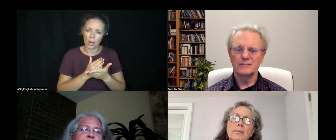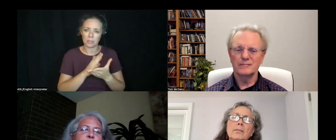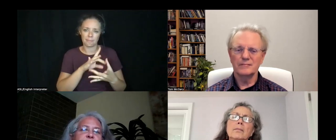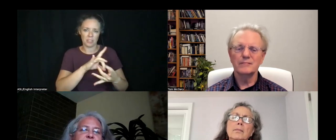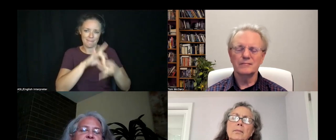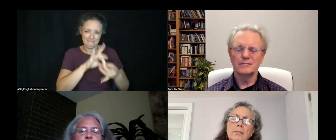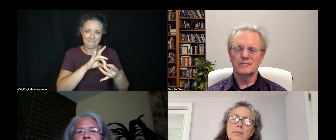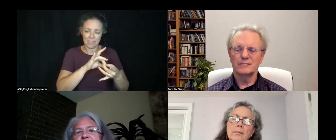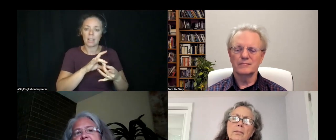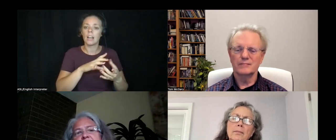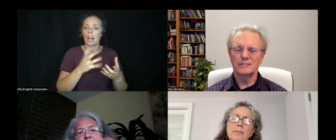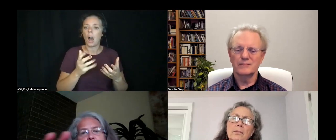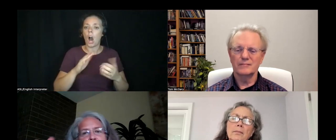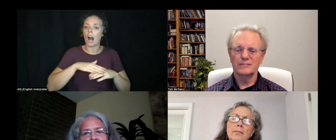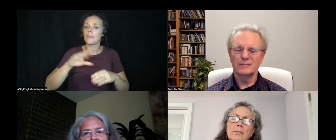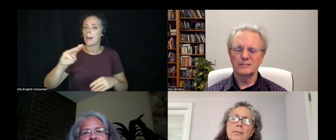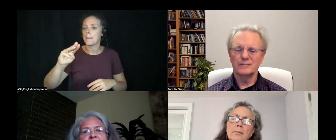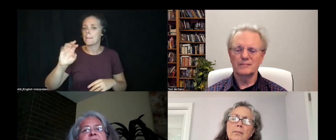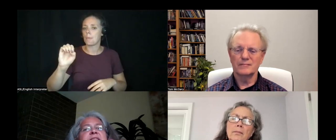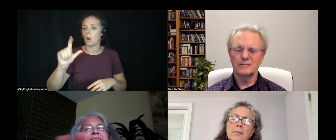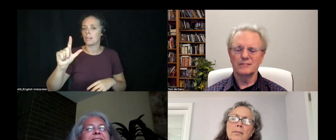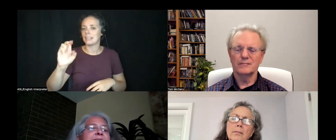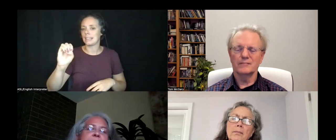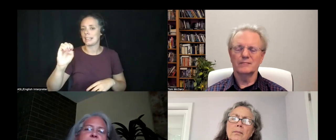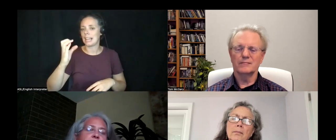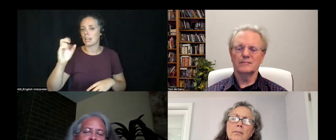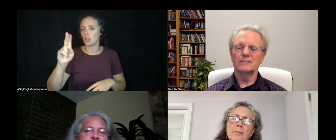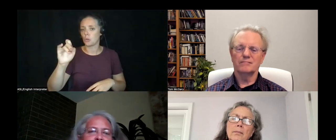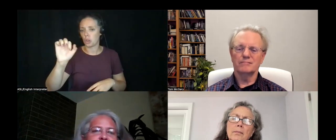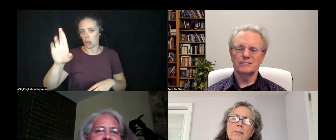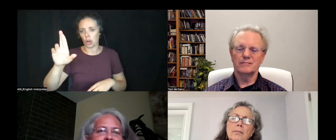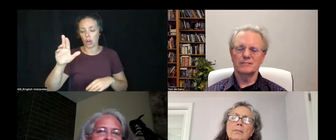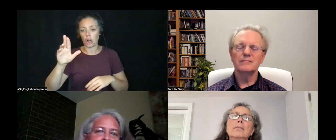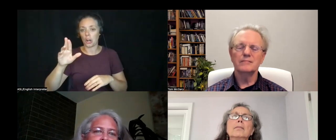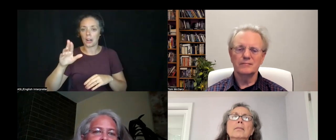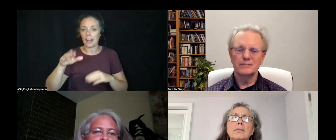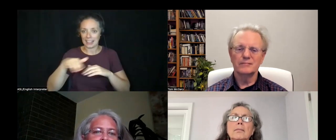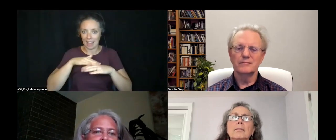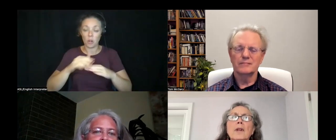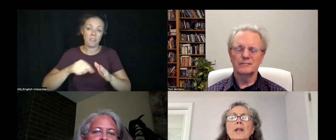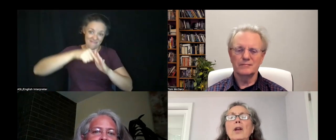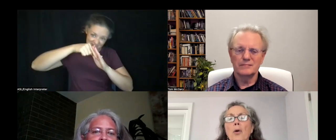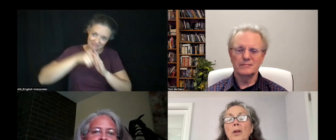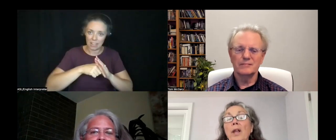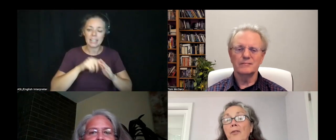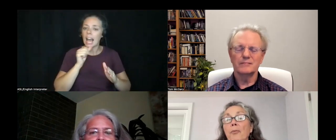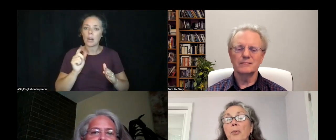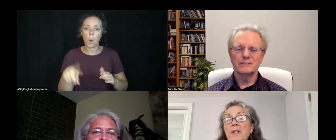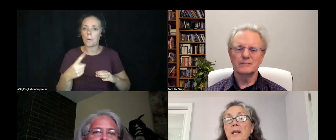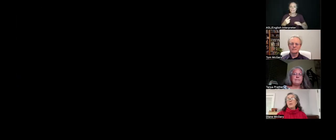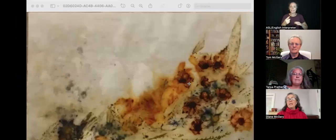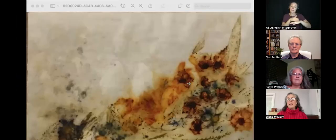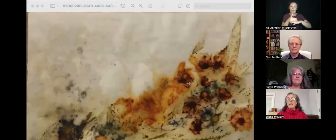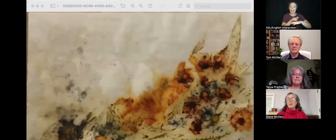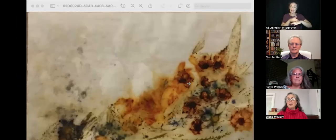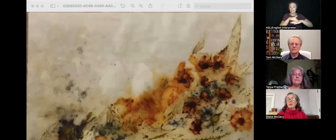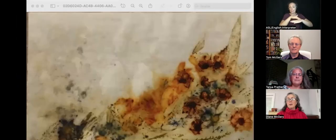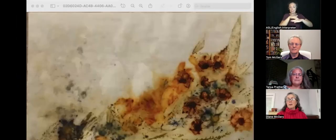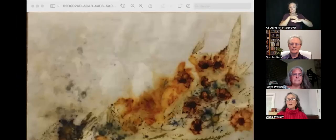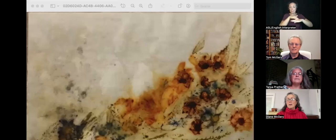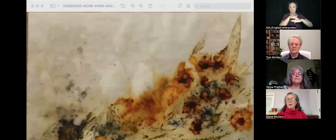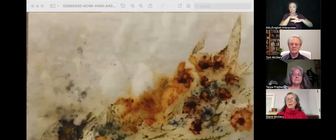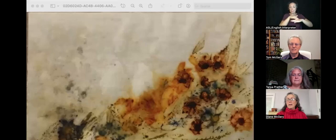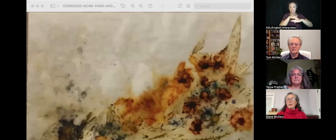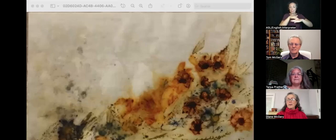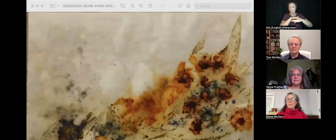molecular level with the fiber. It's not like a paint that's sitting on the surface. Yeah, or a lot of prints that we see either,